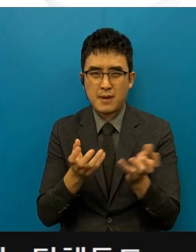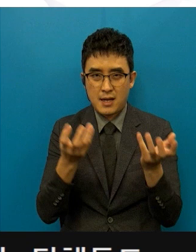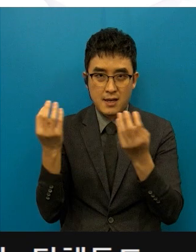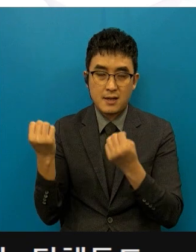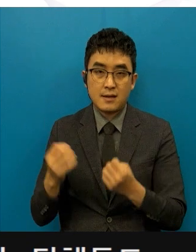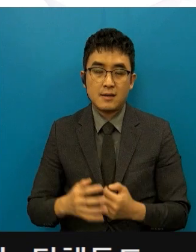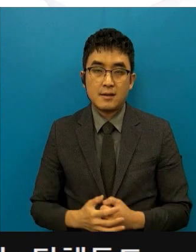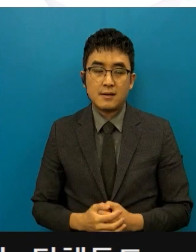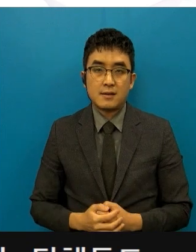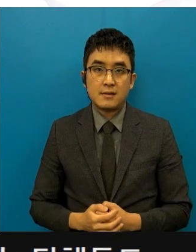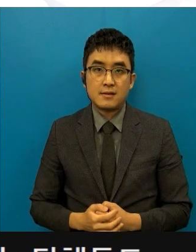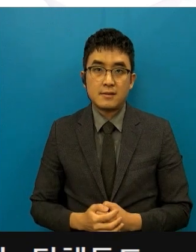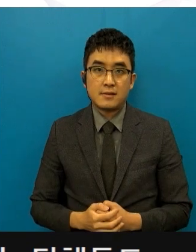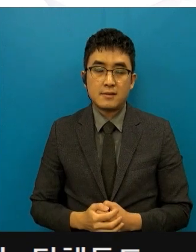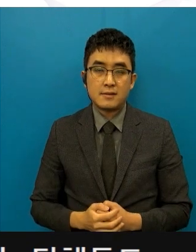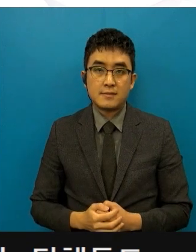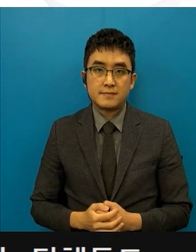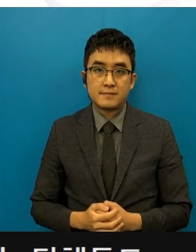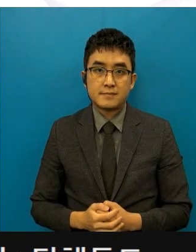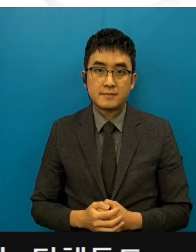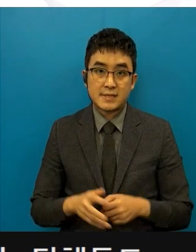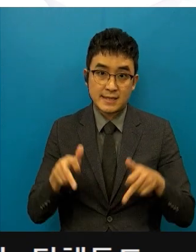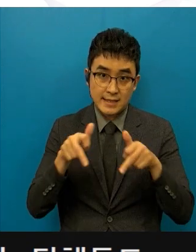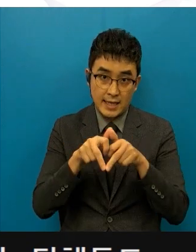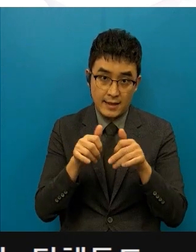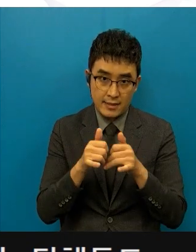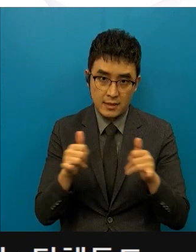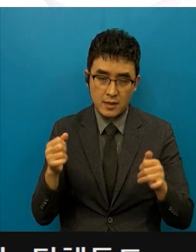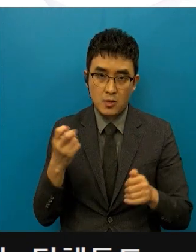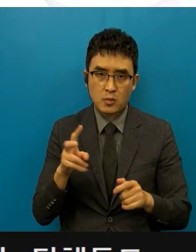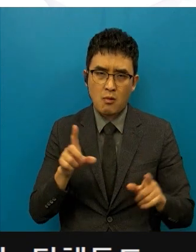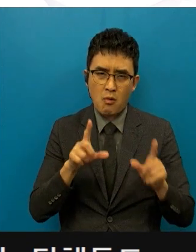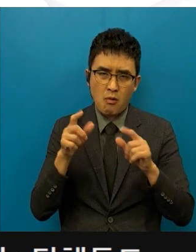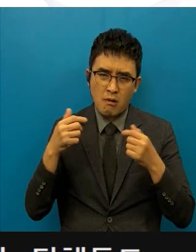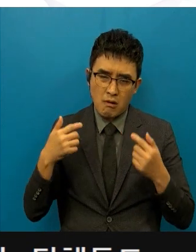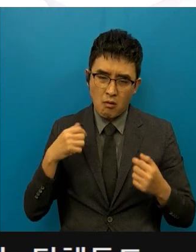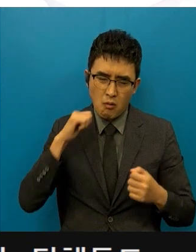of lives of disabilities and vulnerable persons.